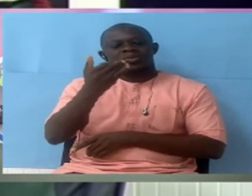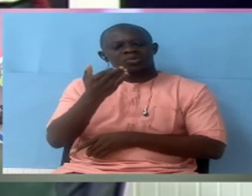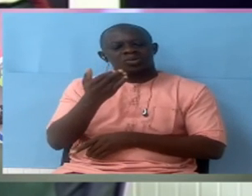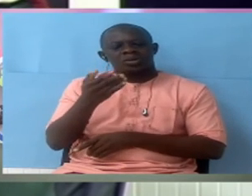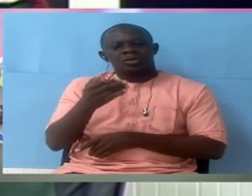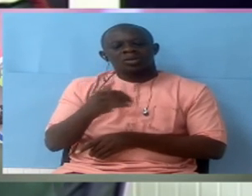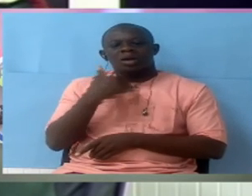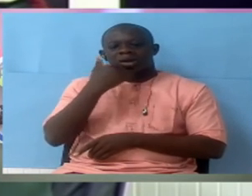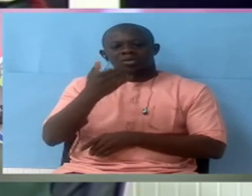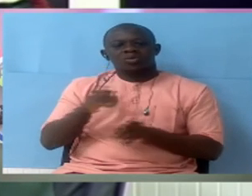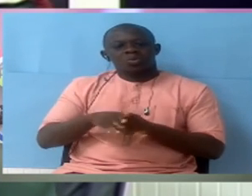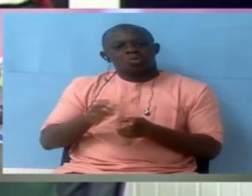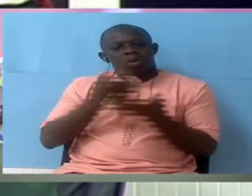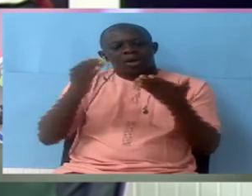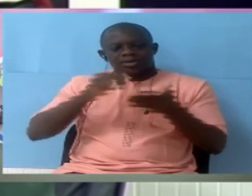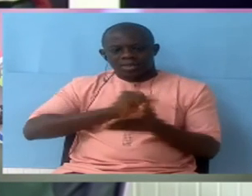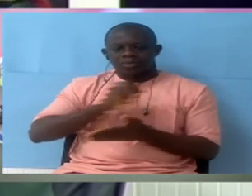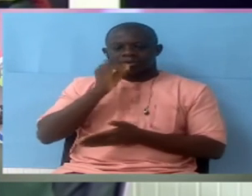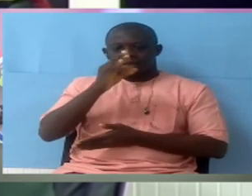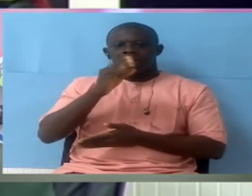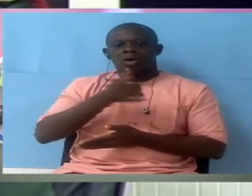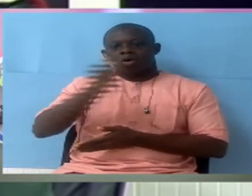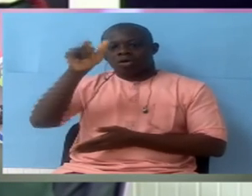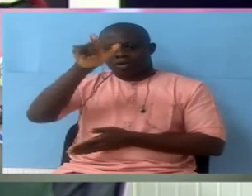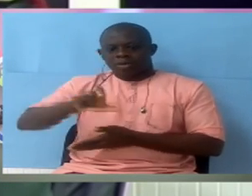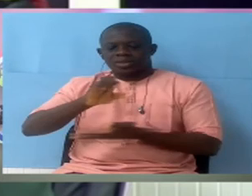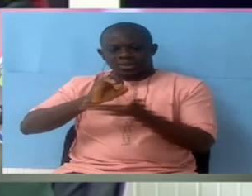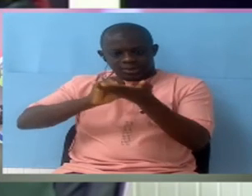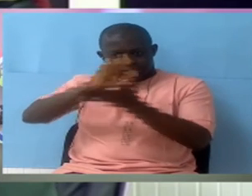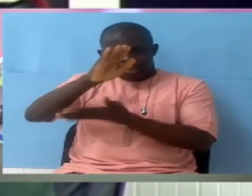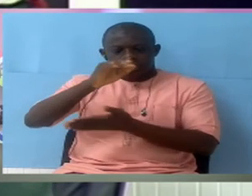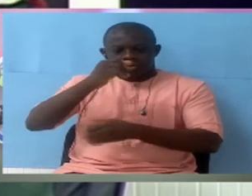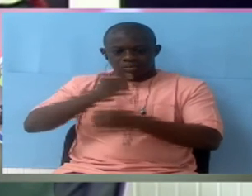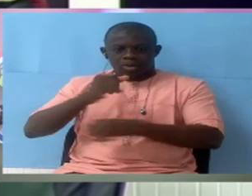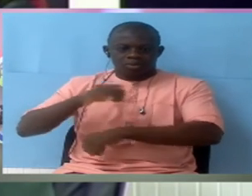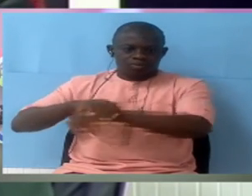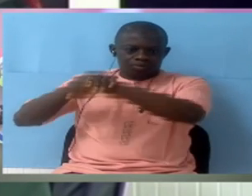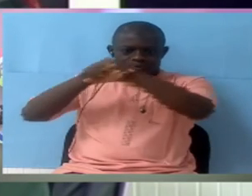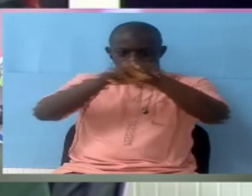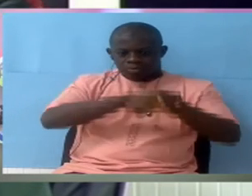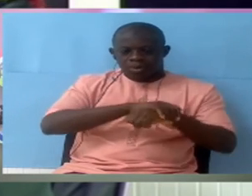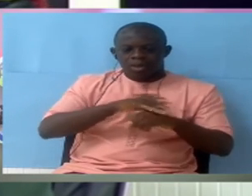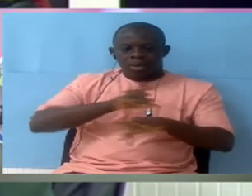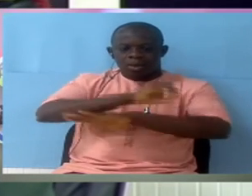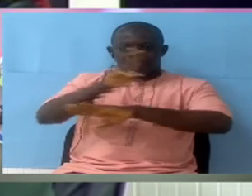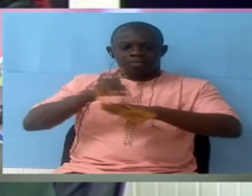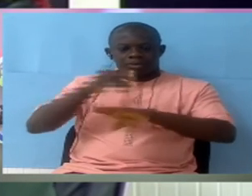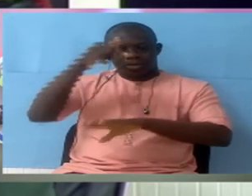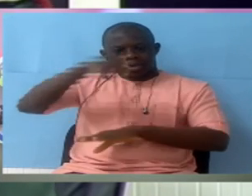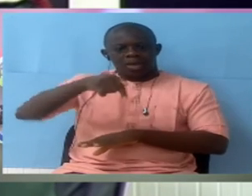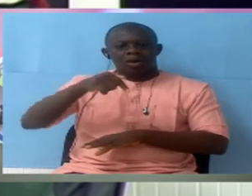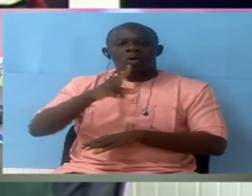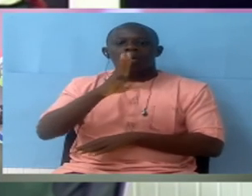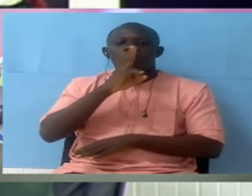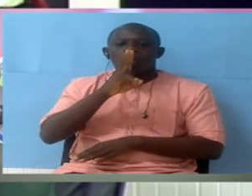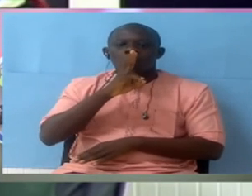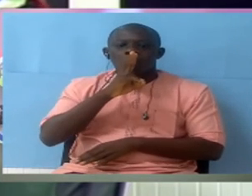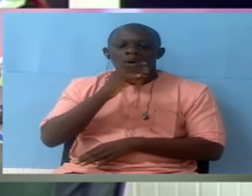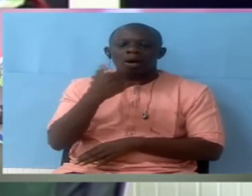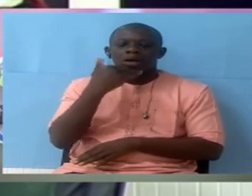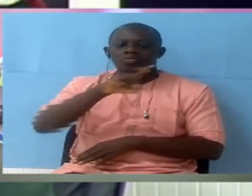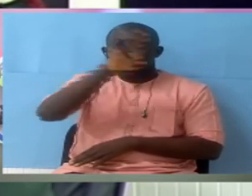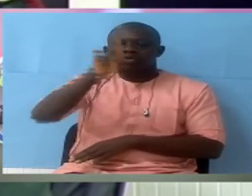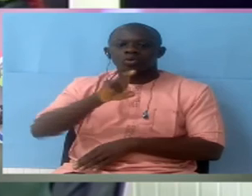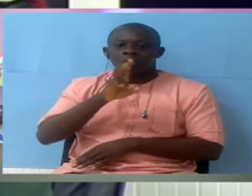is instructed to bring me here. Ma bama ko laaje lutax mu ne dañ ko digal ne nema fa yobbu. By who?